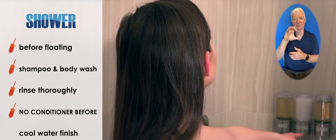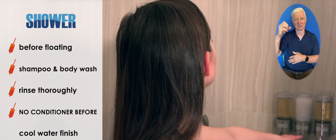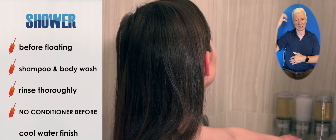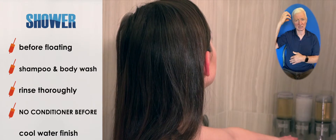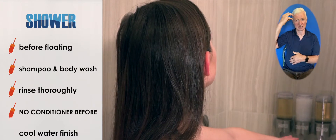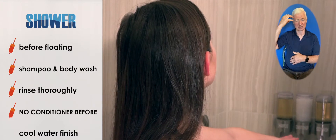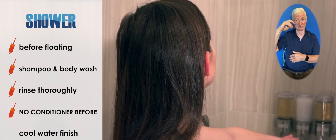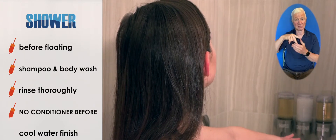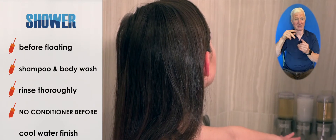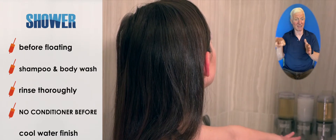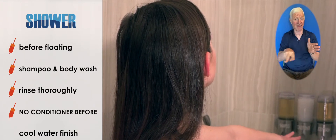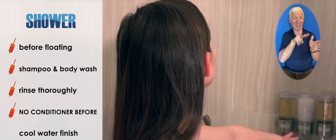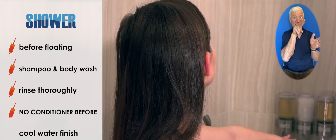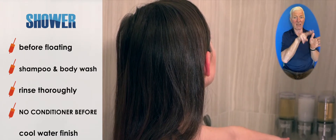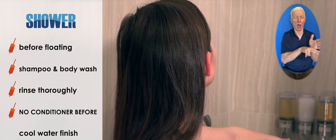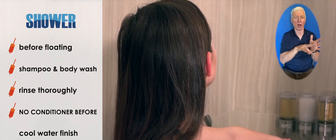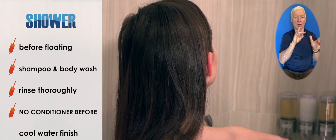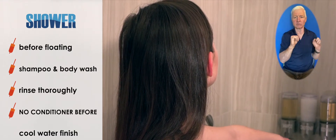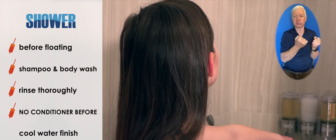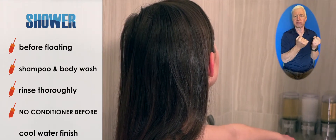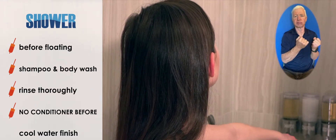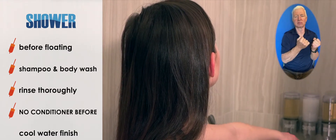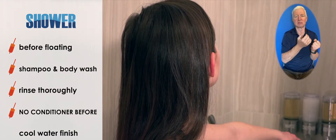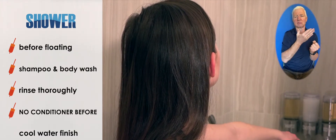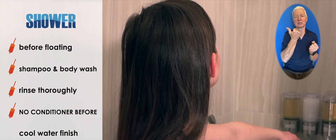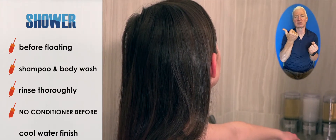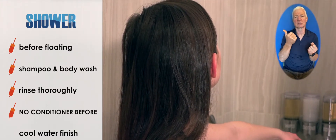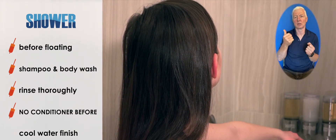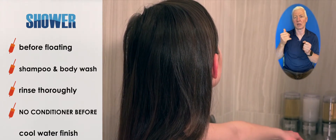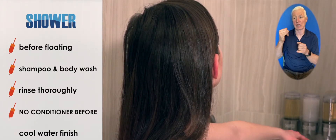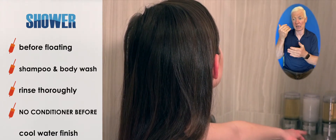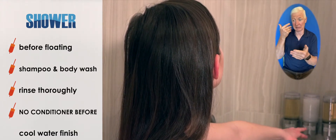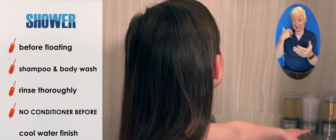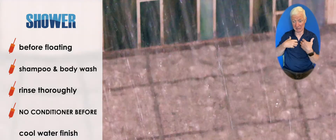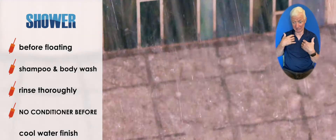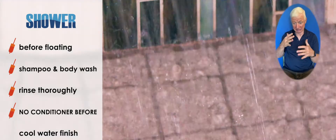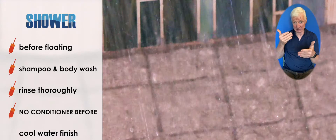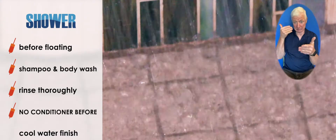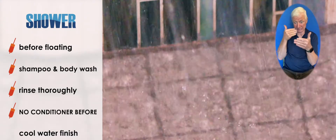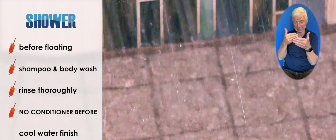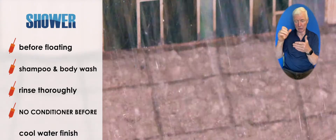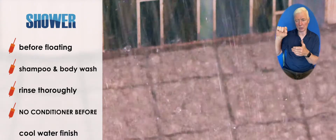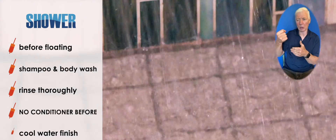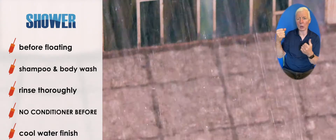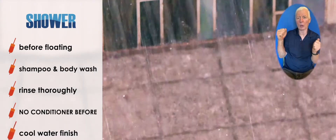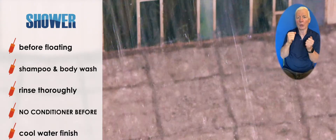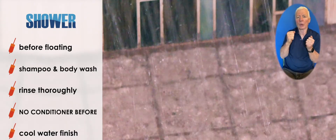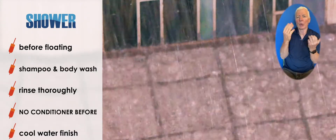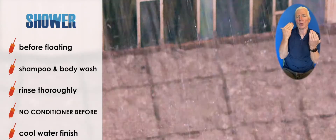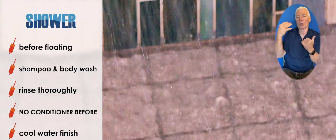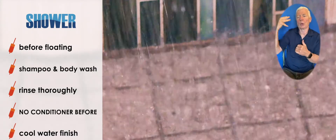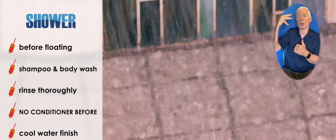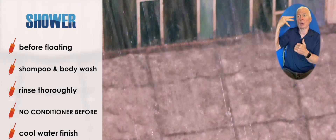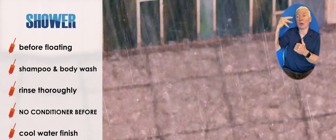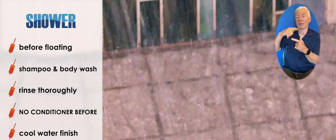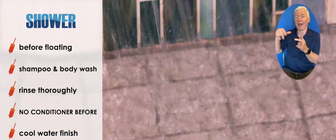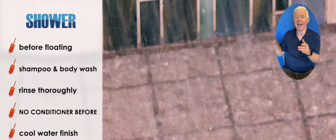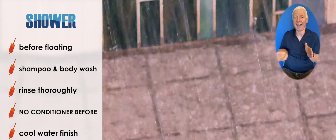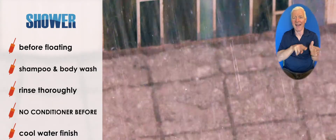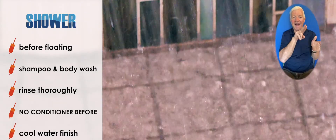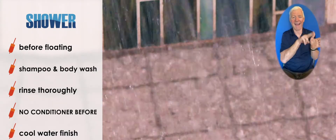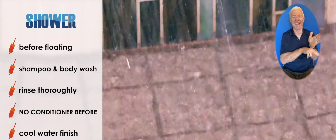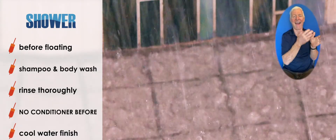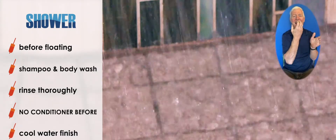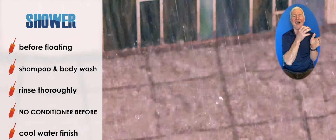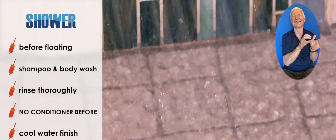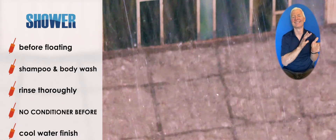temperature. A hot shower will cause your float to feel cool in comparison. Try finishing your shower with cool water, and the float solution will